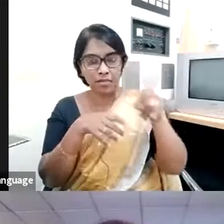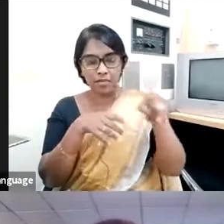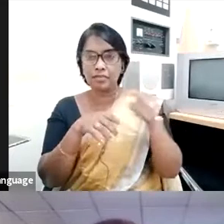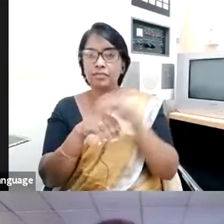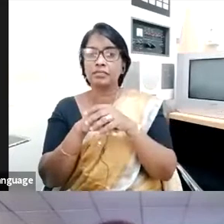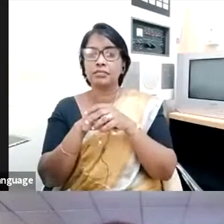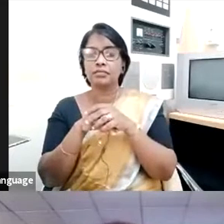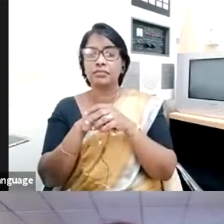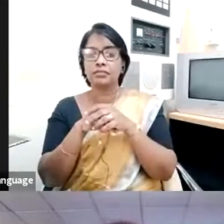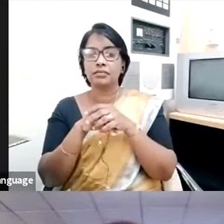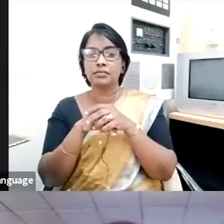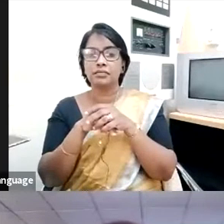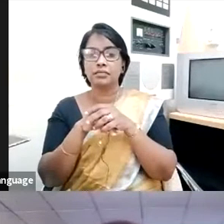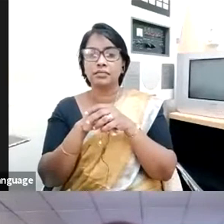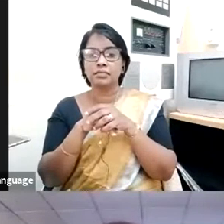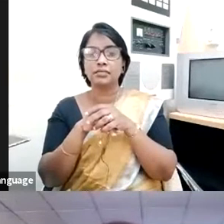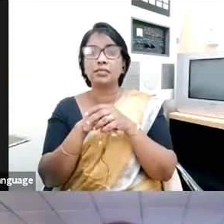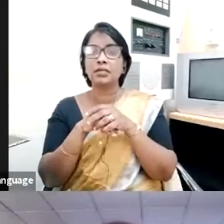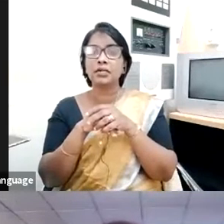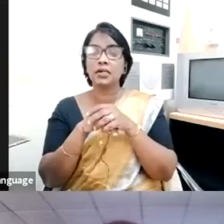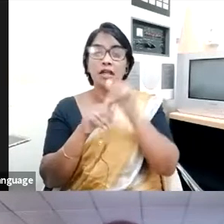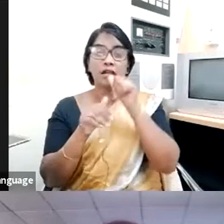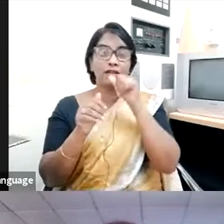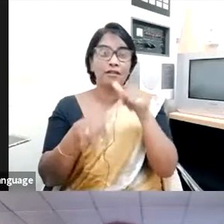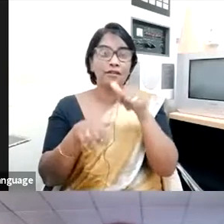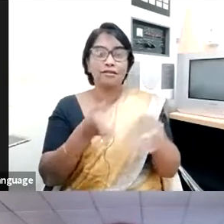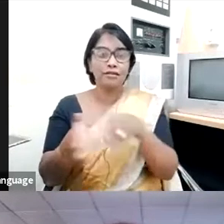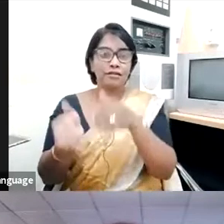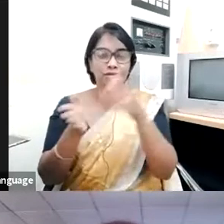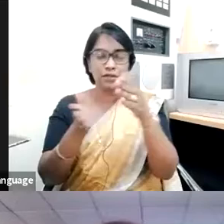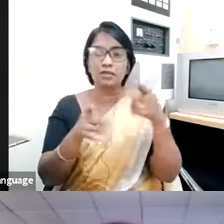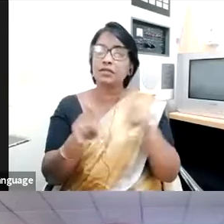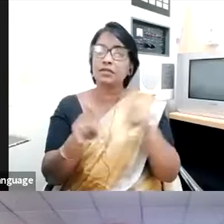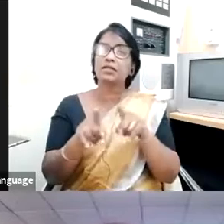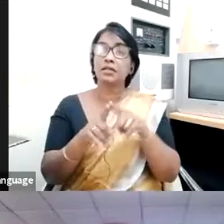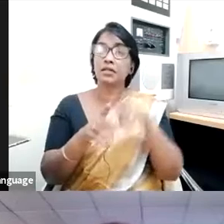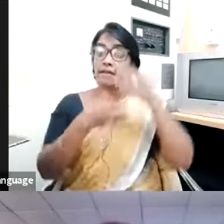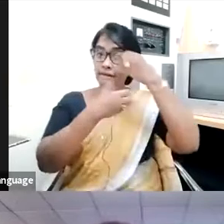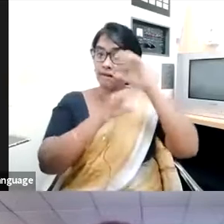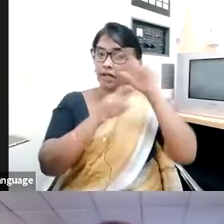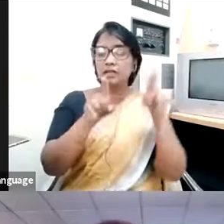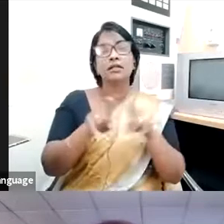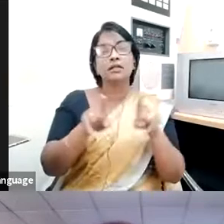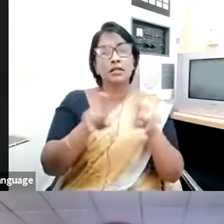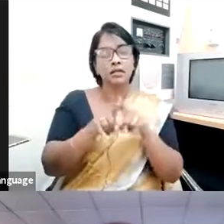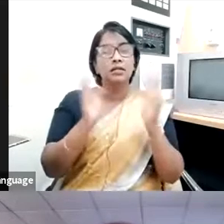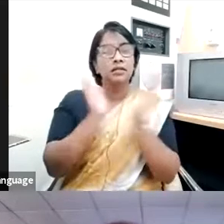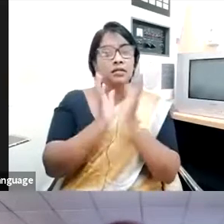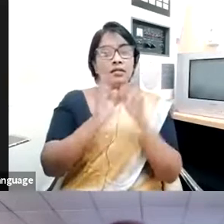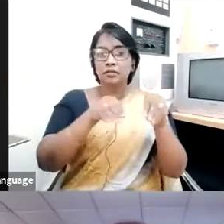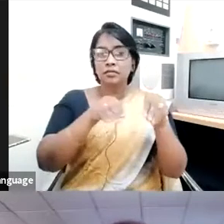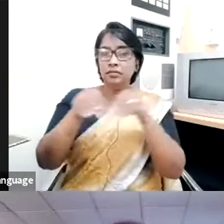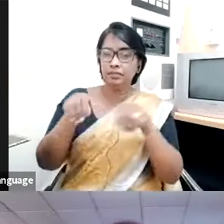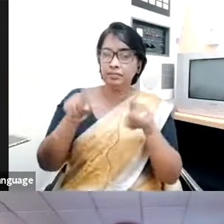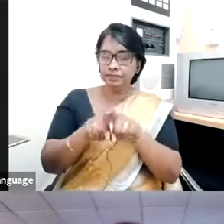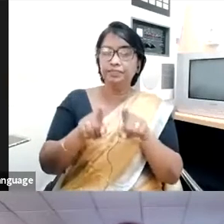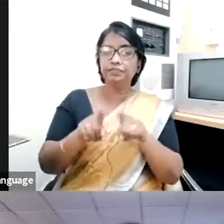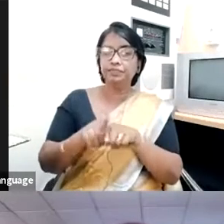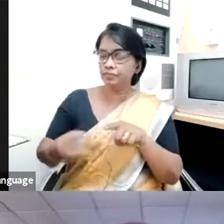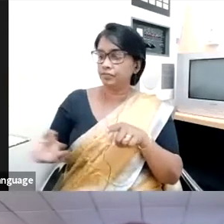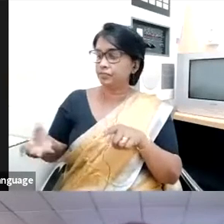need reforestation. Do it scientifically, as was mentioned, and under guidance of